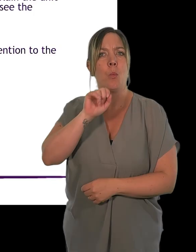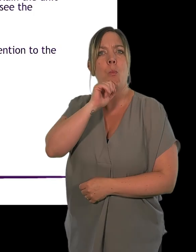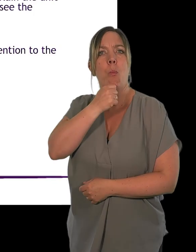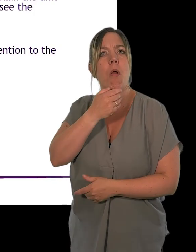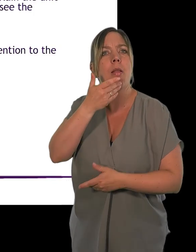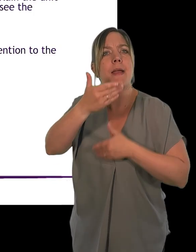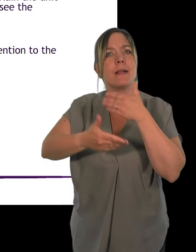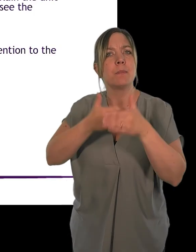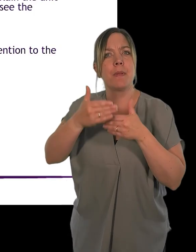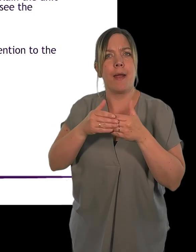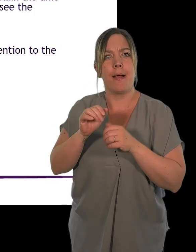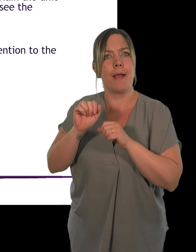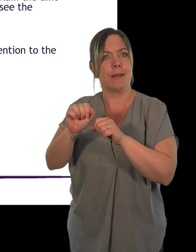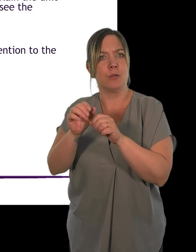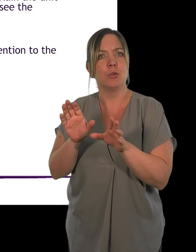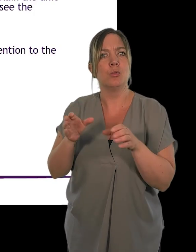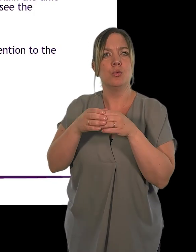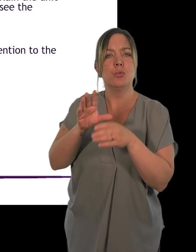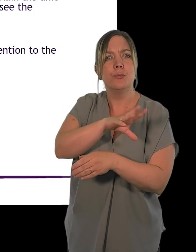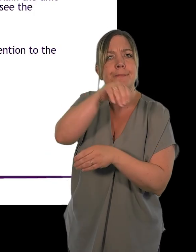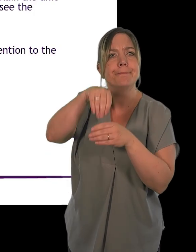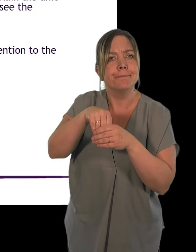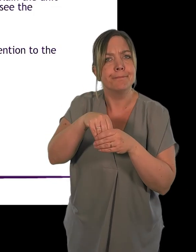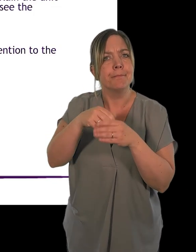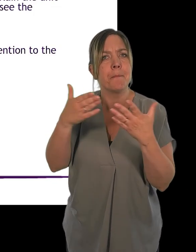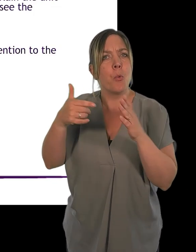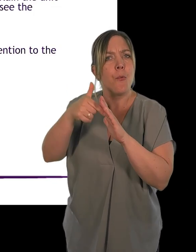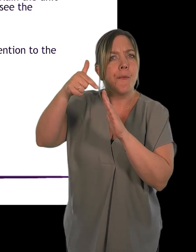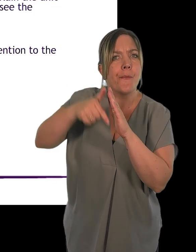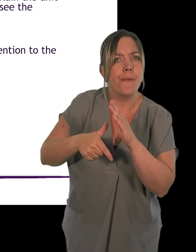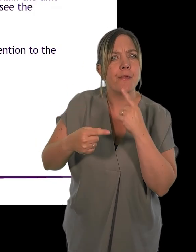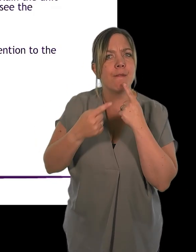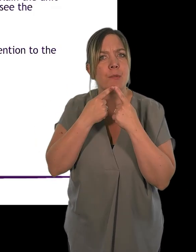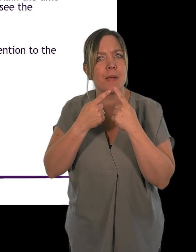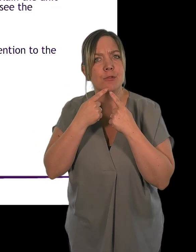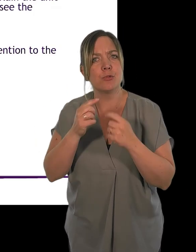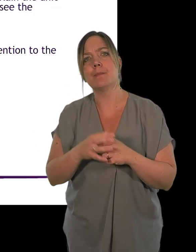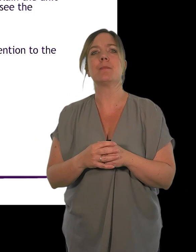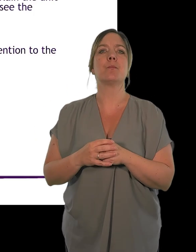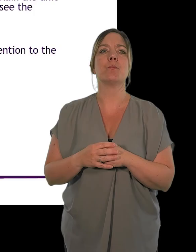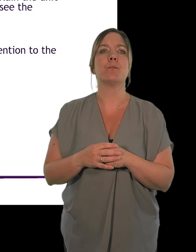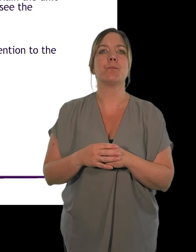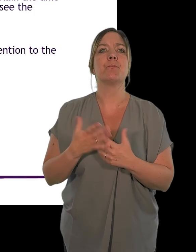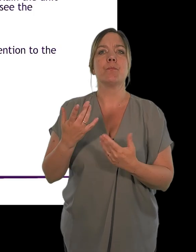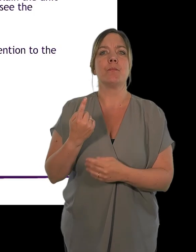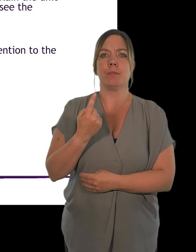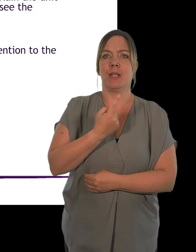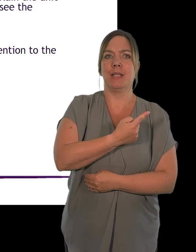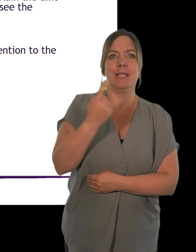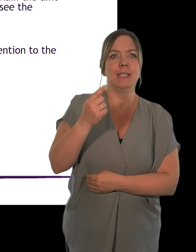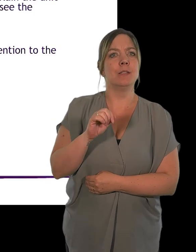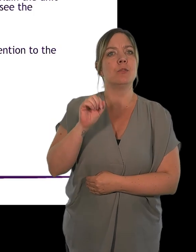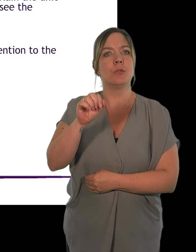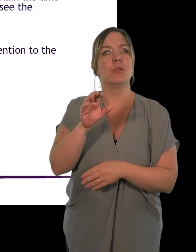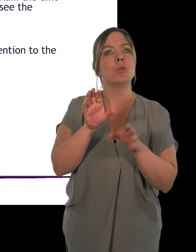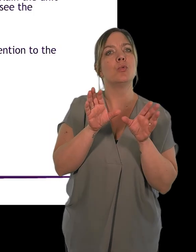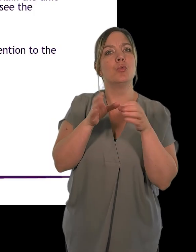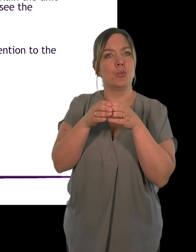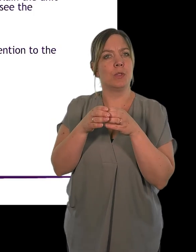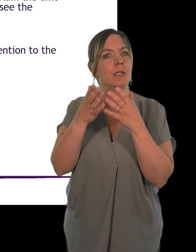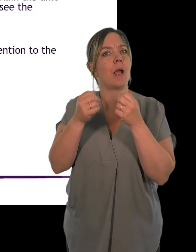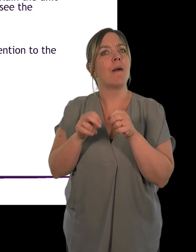criteria, you will see the indicative content. This details the learning content for each of the